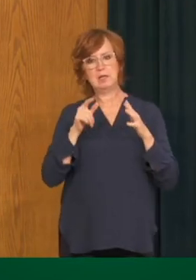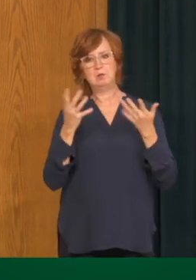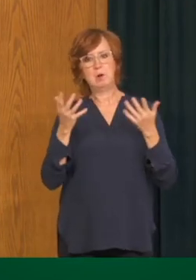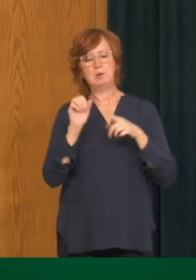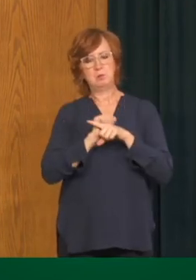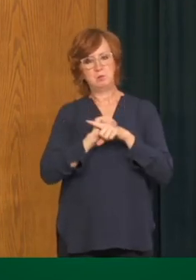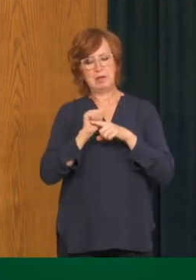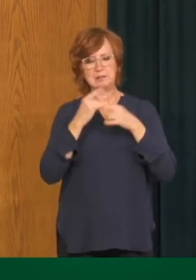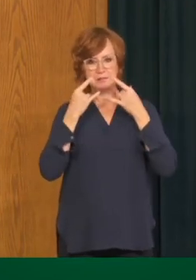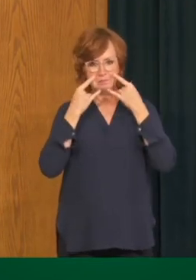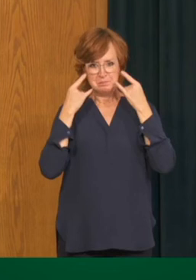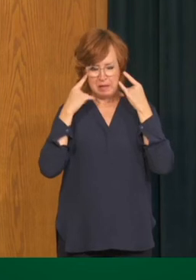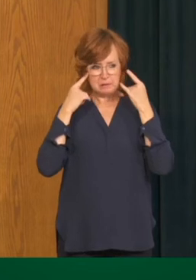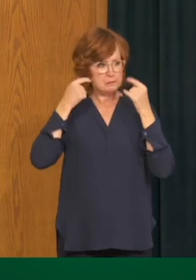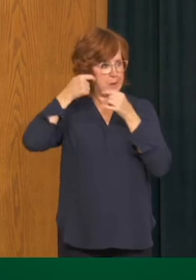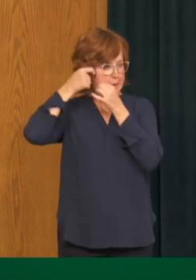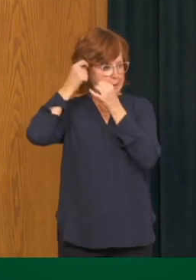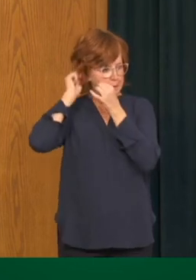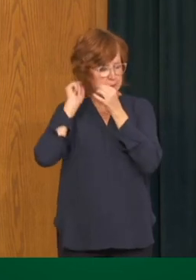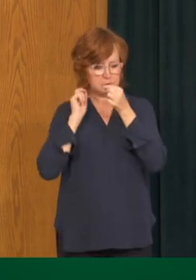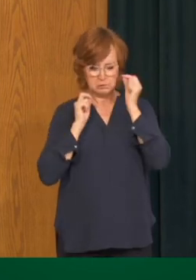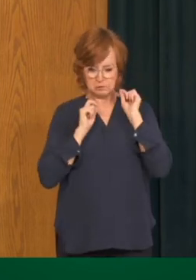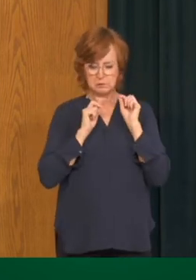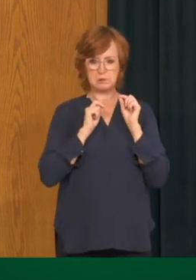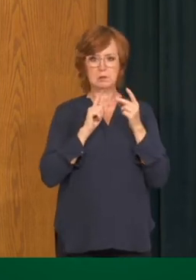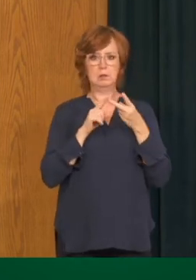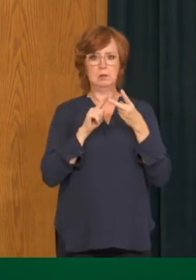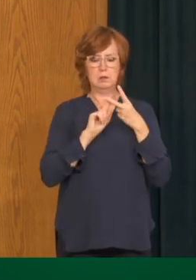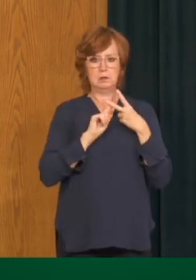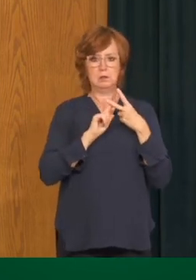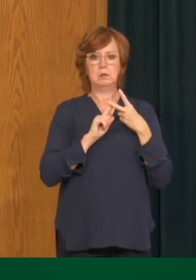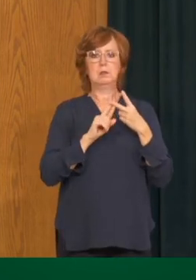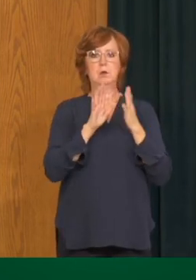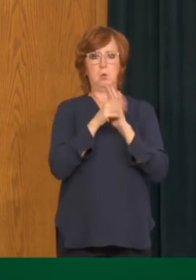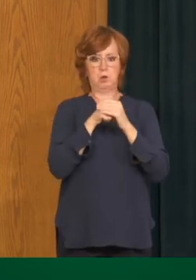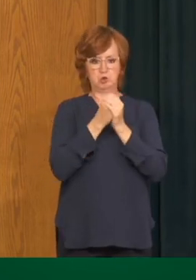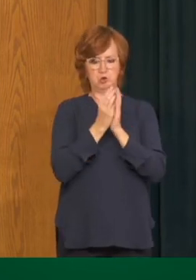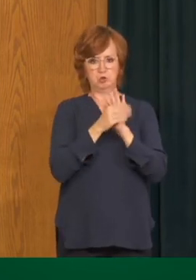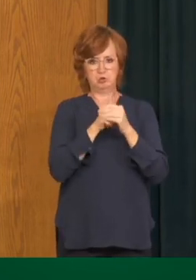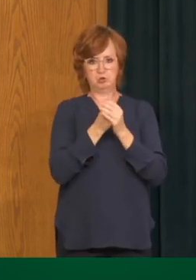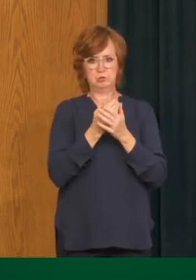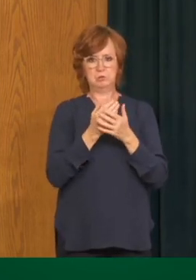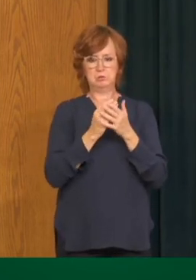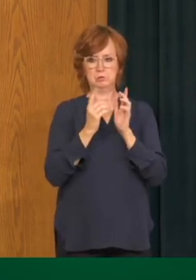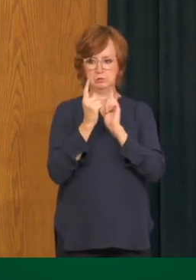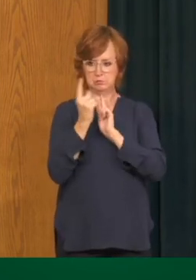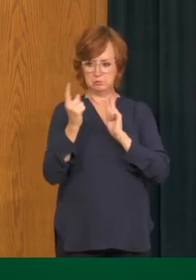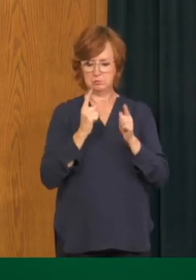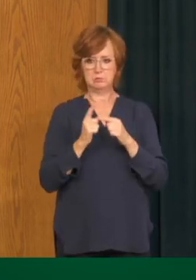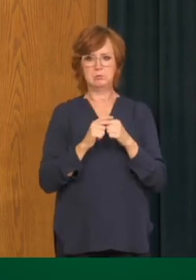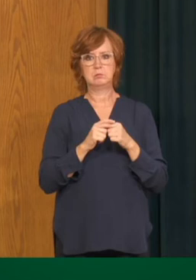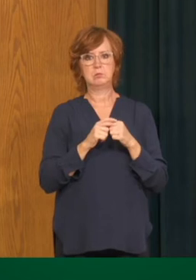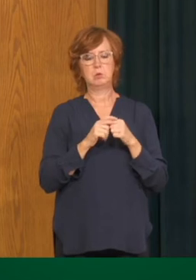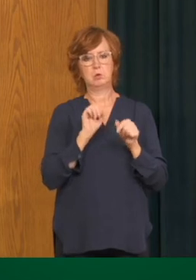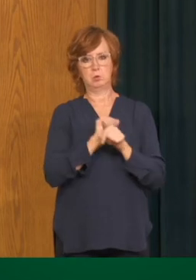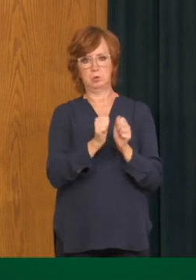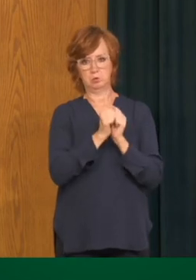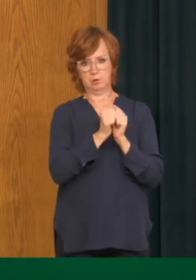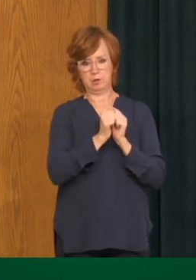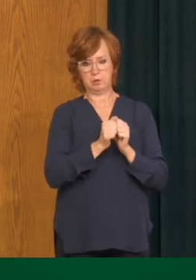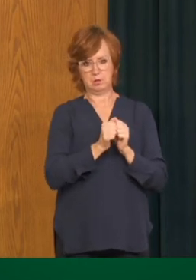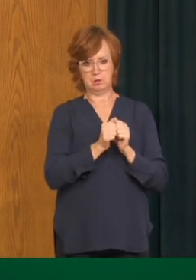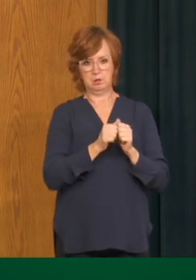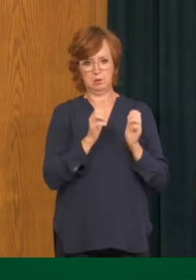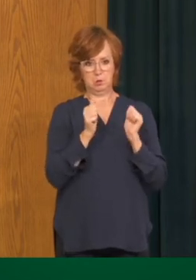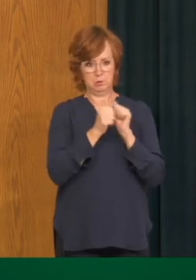how to recognize if you're unwell, and then continue to work as families with our children and with schools to